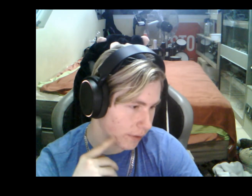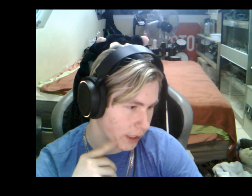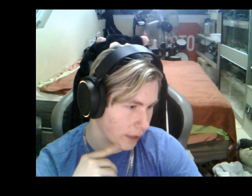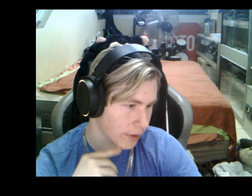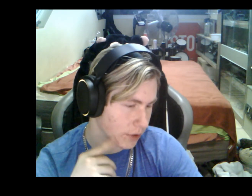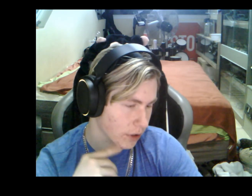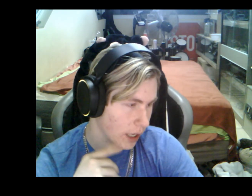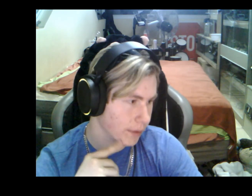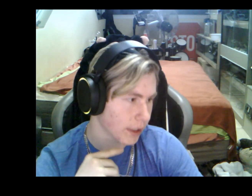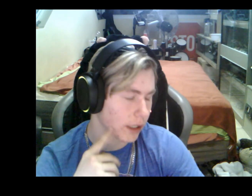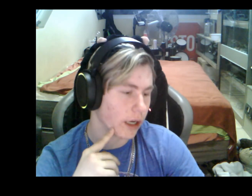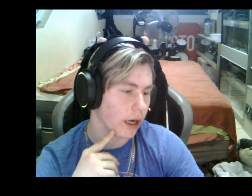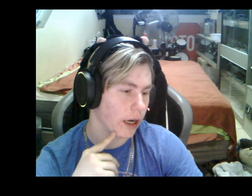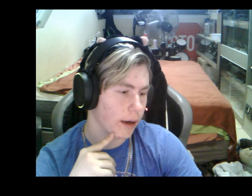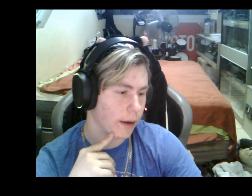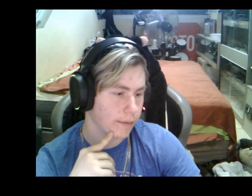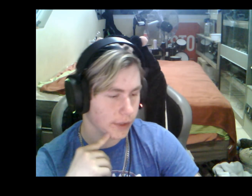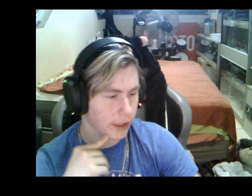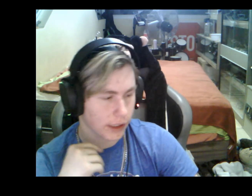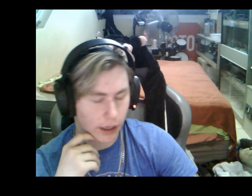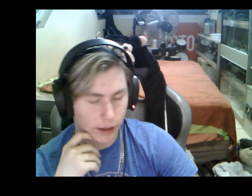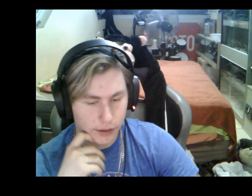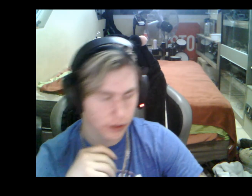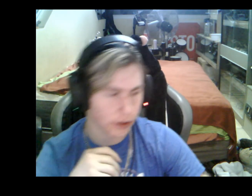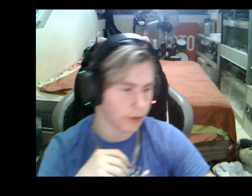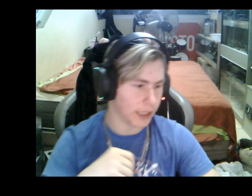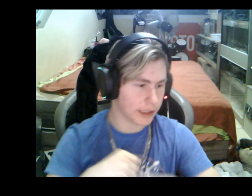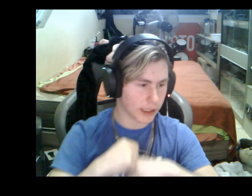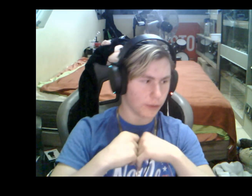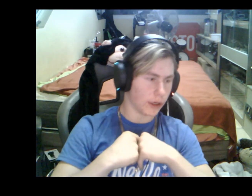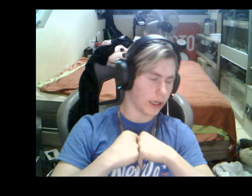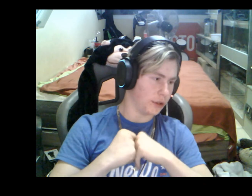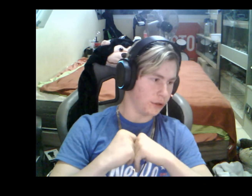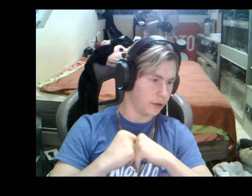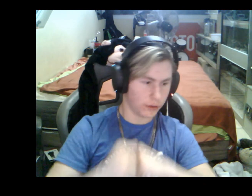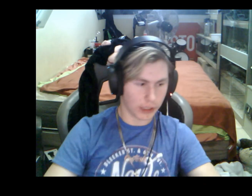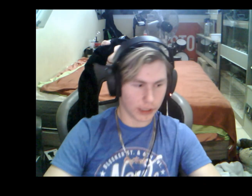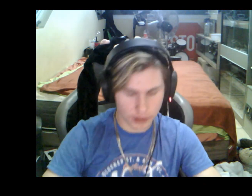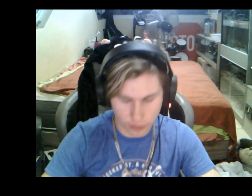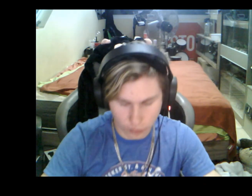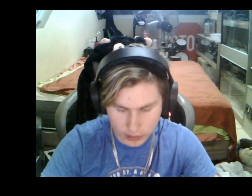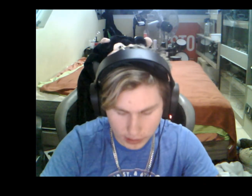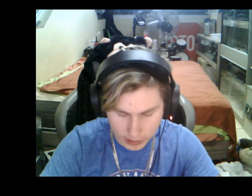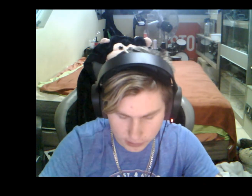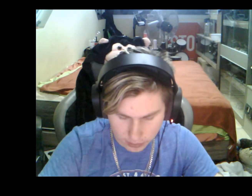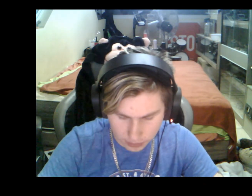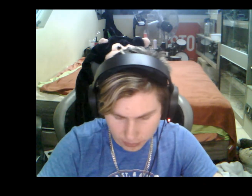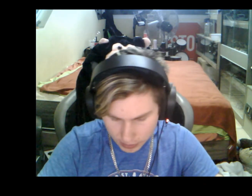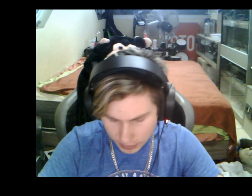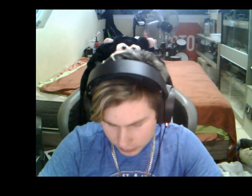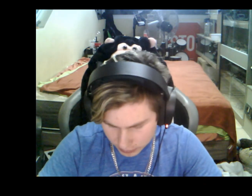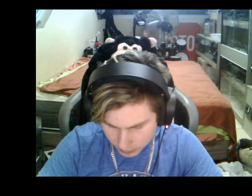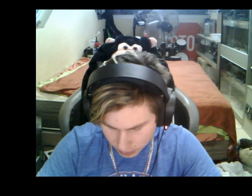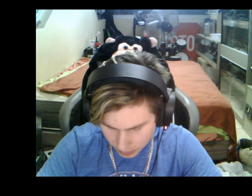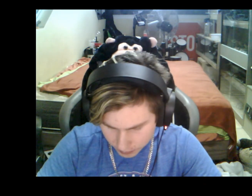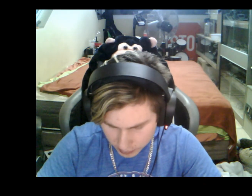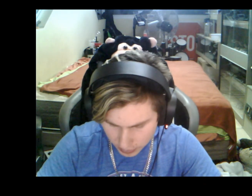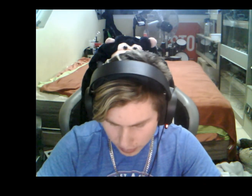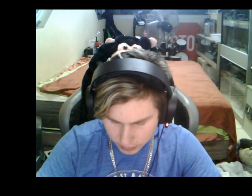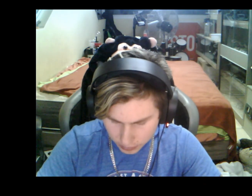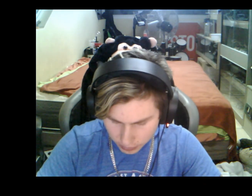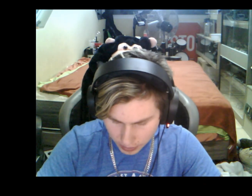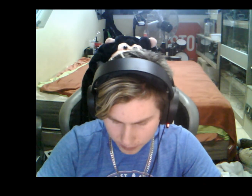Most of us have subscribed. Yeah, so basically what I do is once I get to 1,000